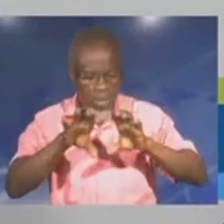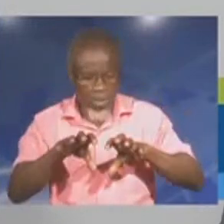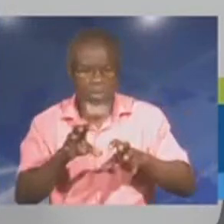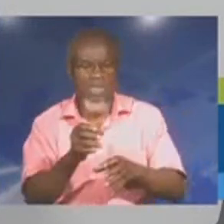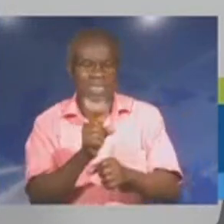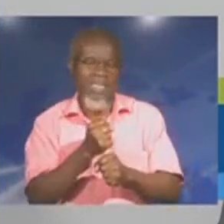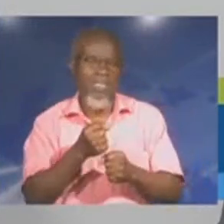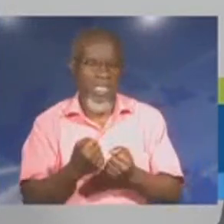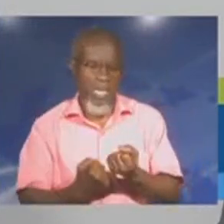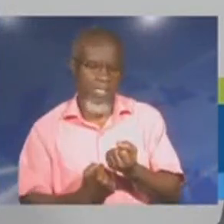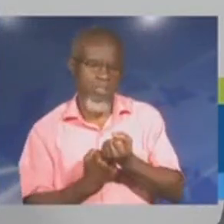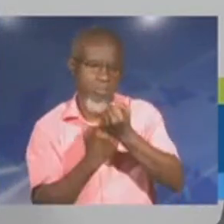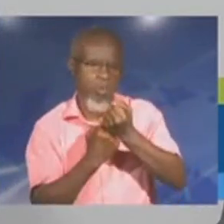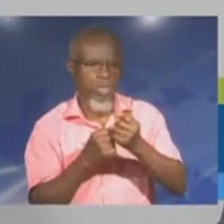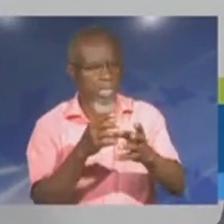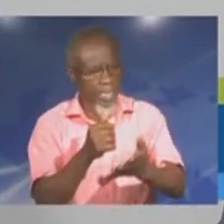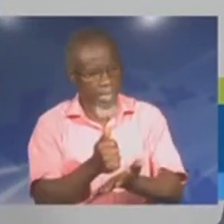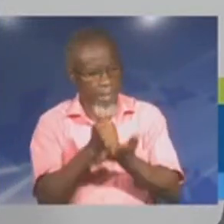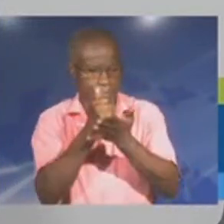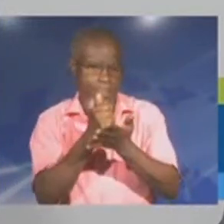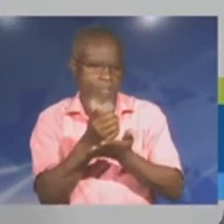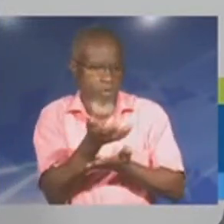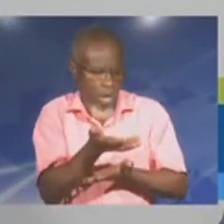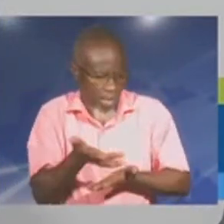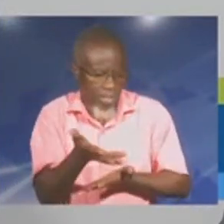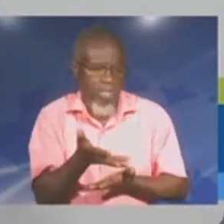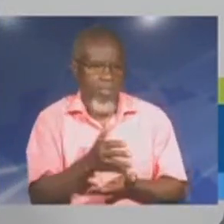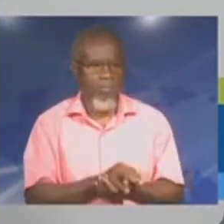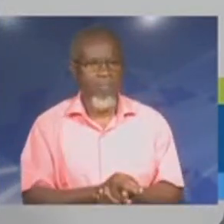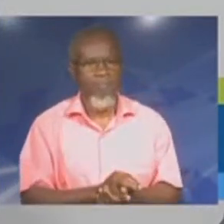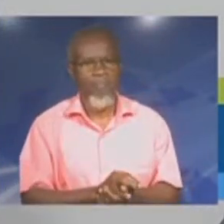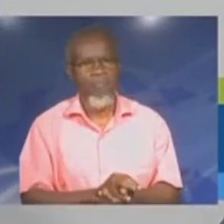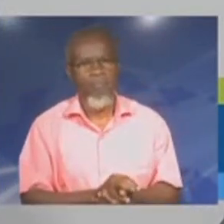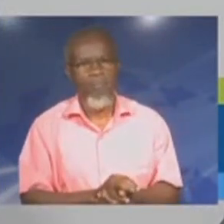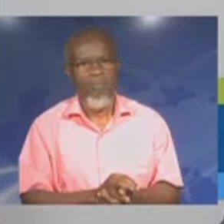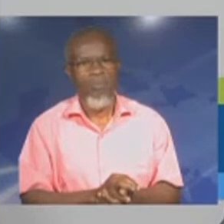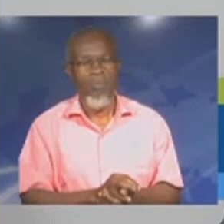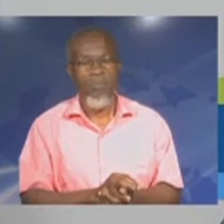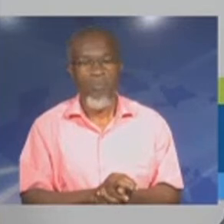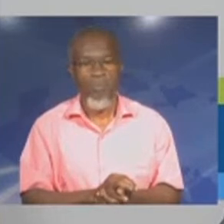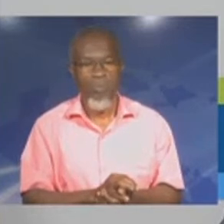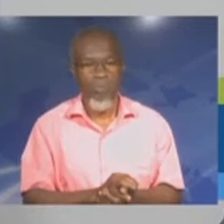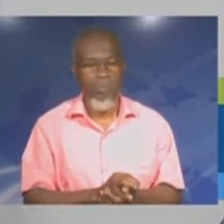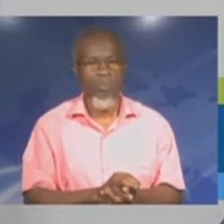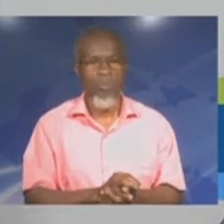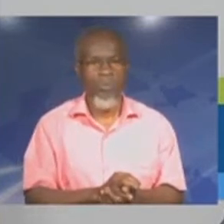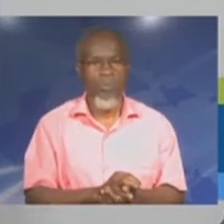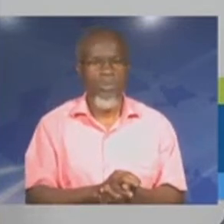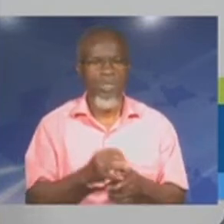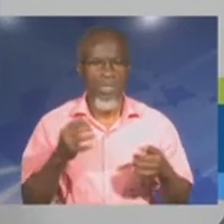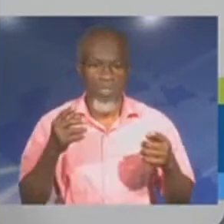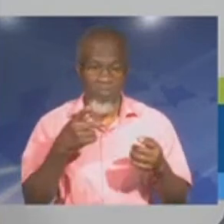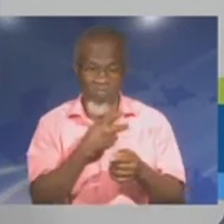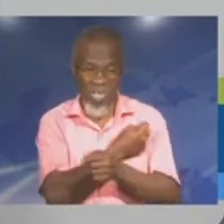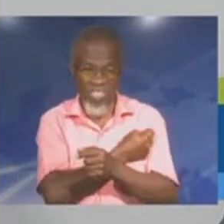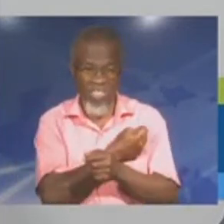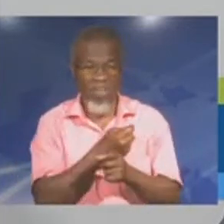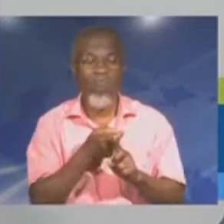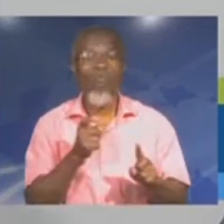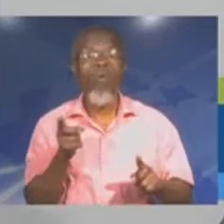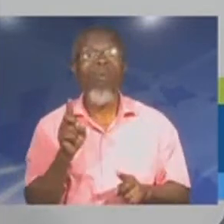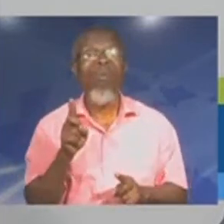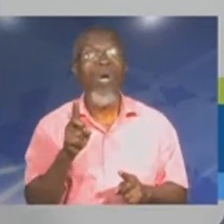anxiety. On the issue of cost, these vaccines are a donation from the government of Spain. They are free to